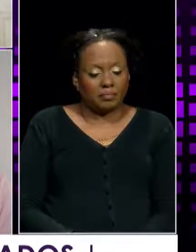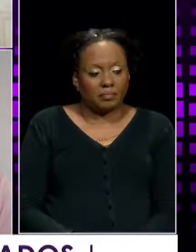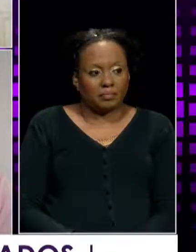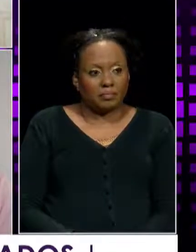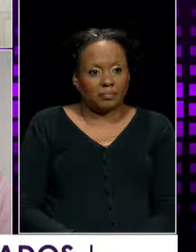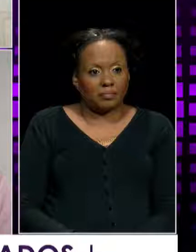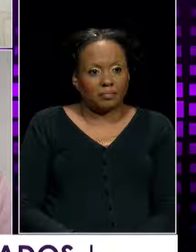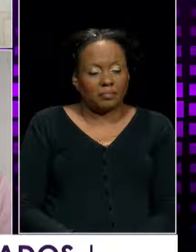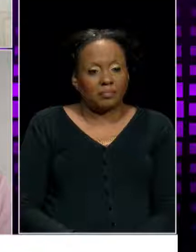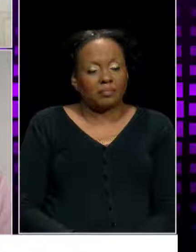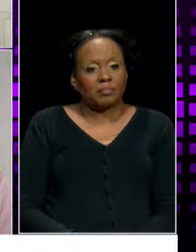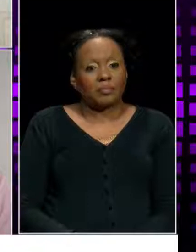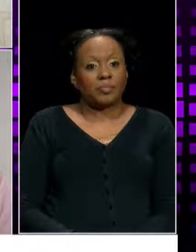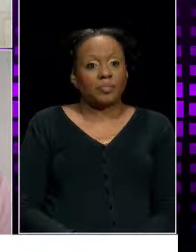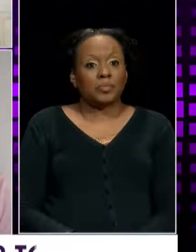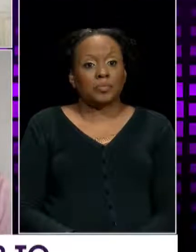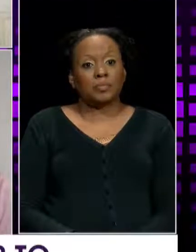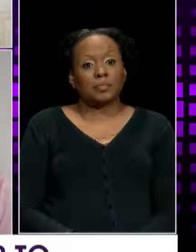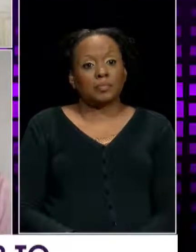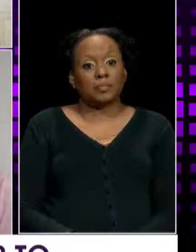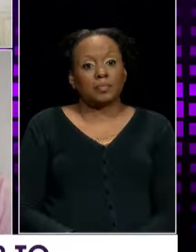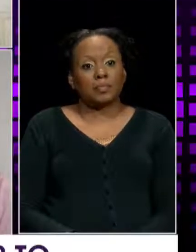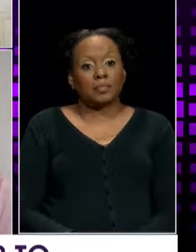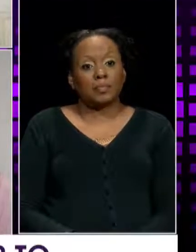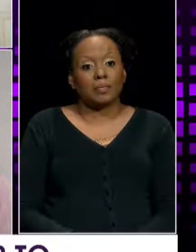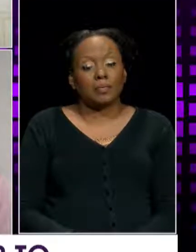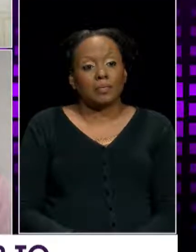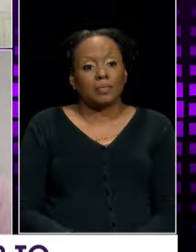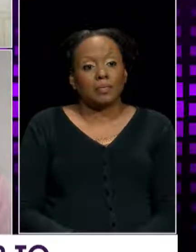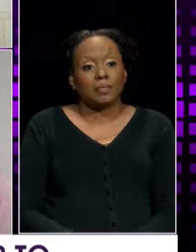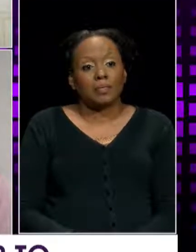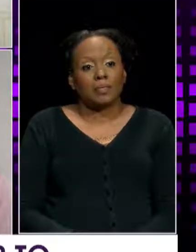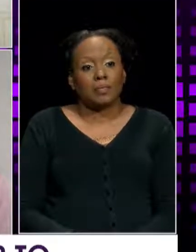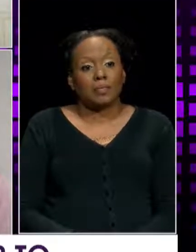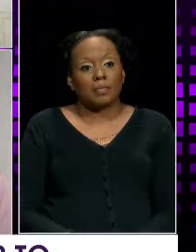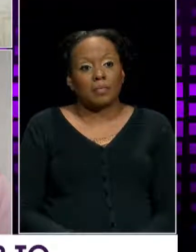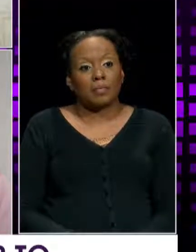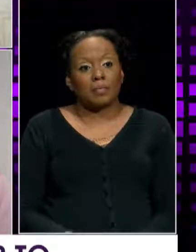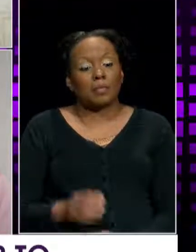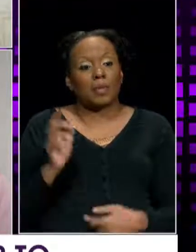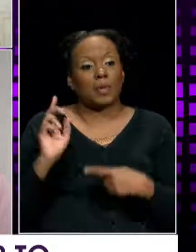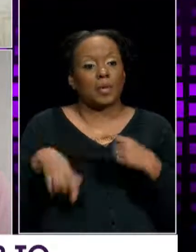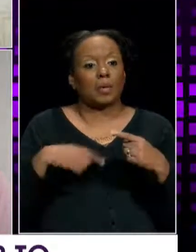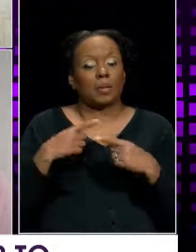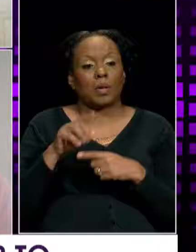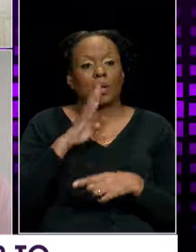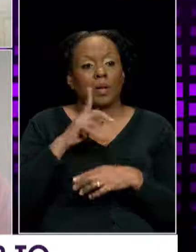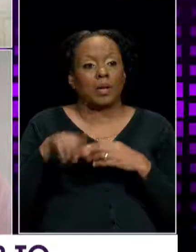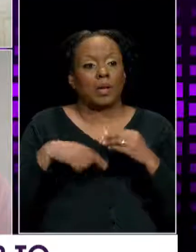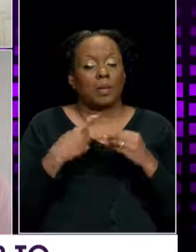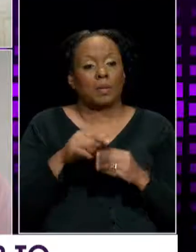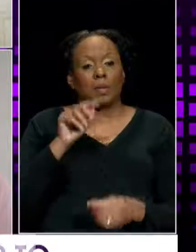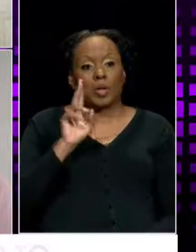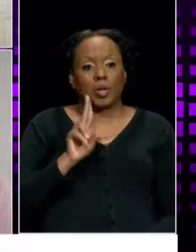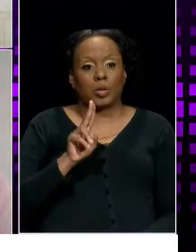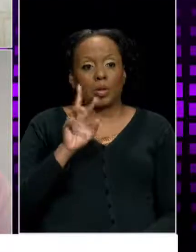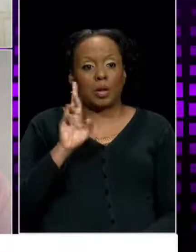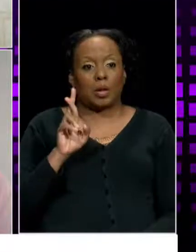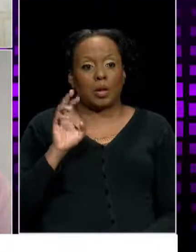you talk about your report being a safe space, that's important, because it brings into perspective the conversation about